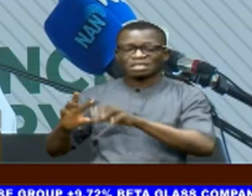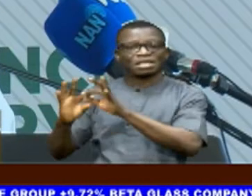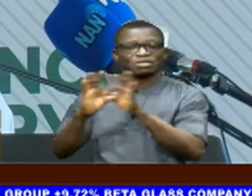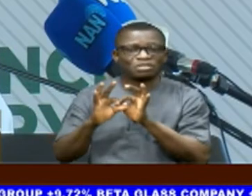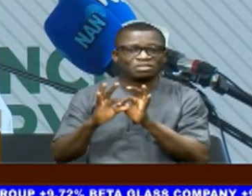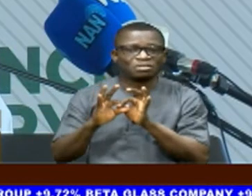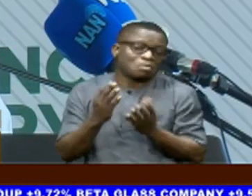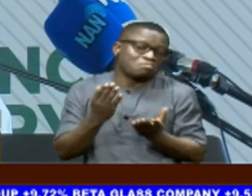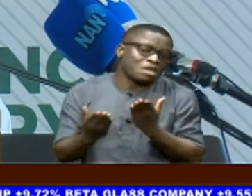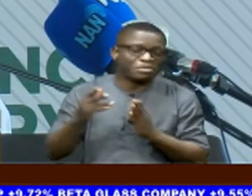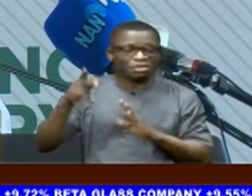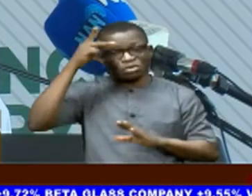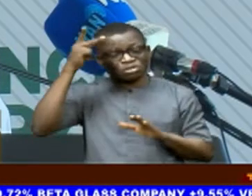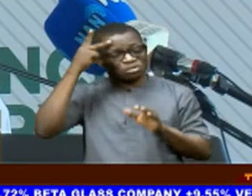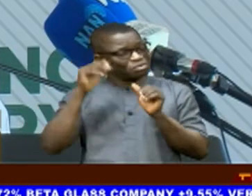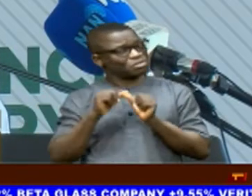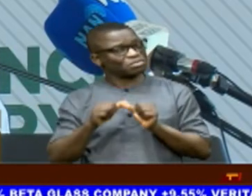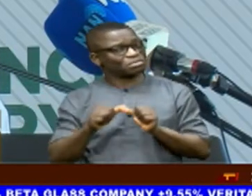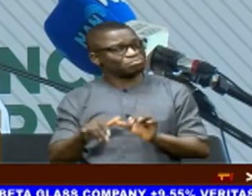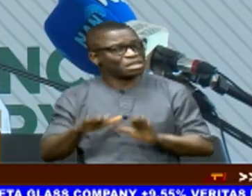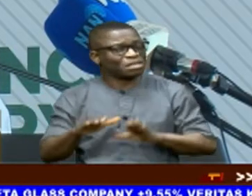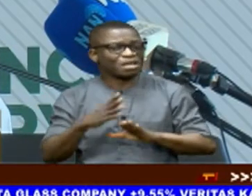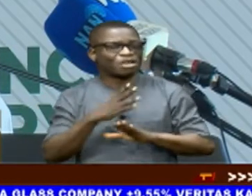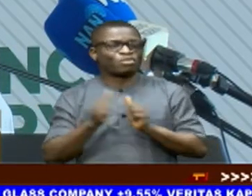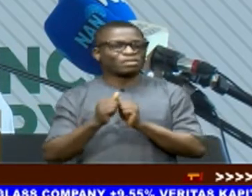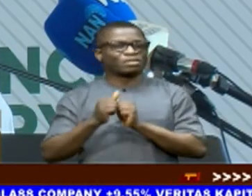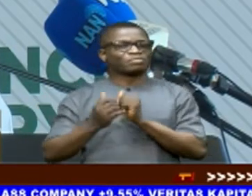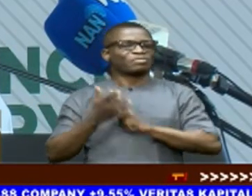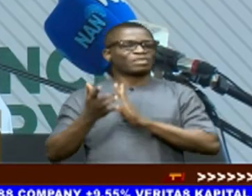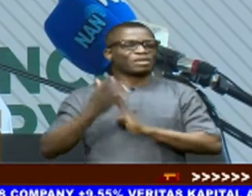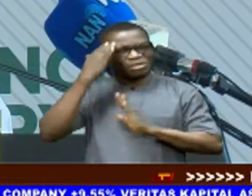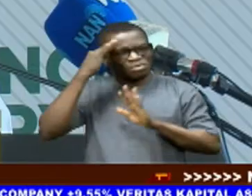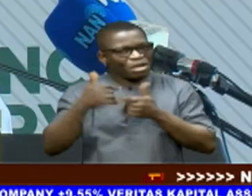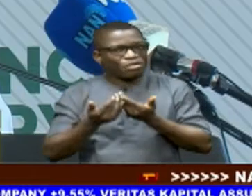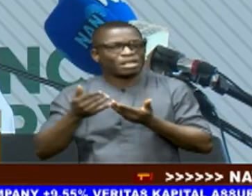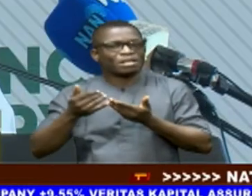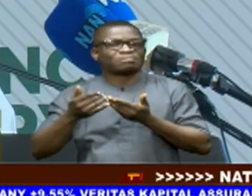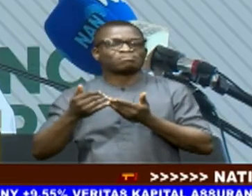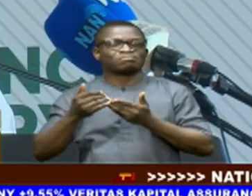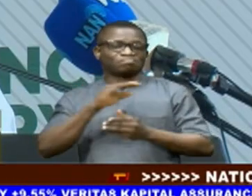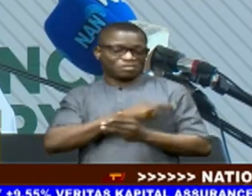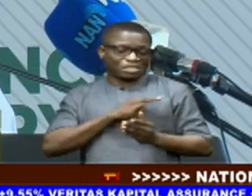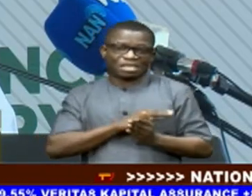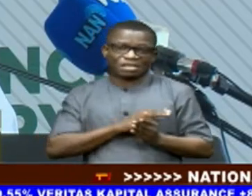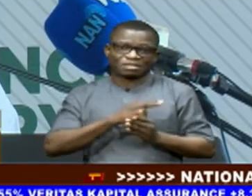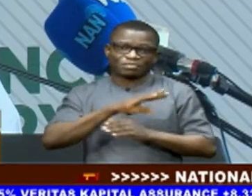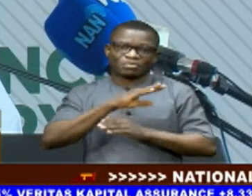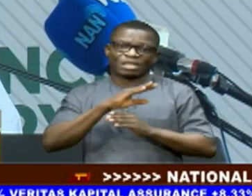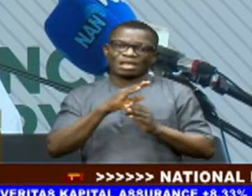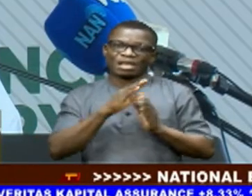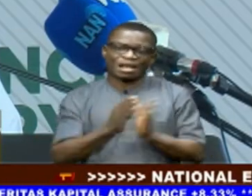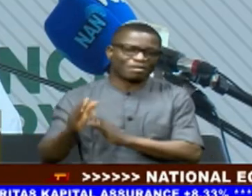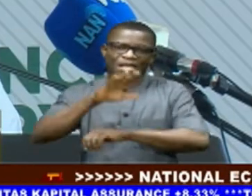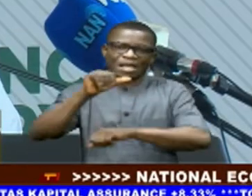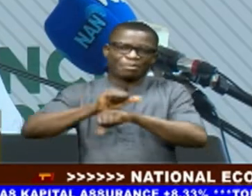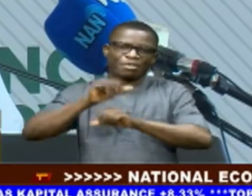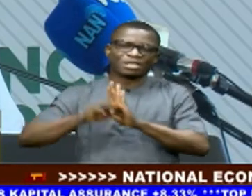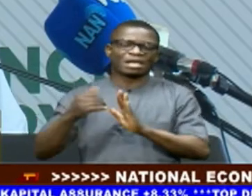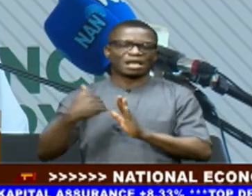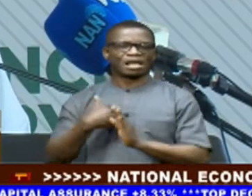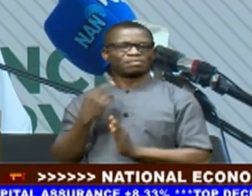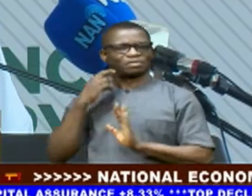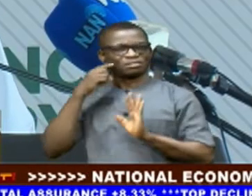and or political stability and technical know-how. His cabinet setup has recognized the enormous